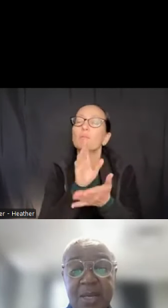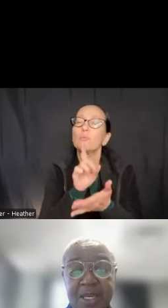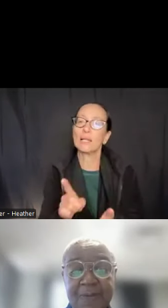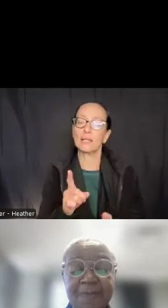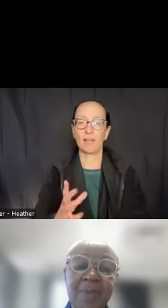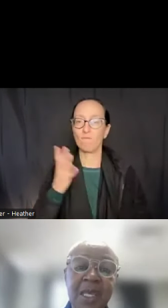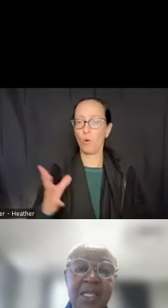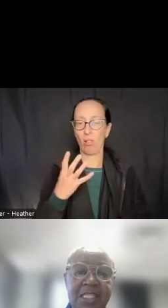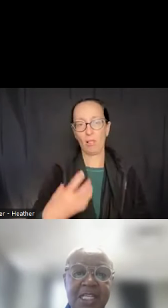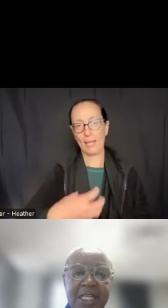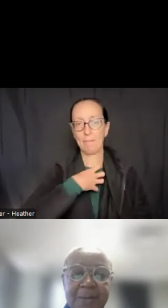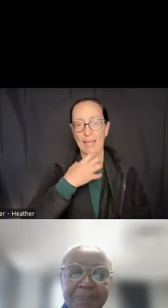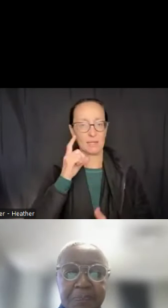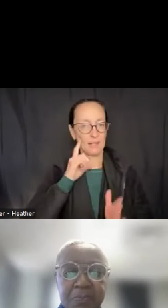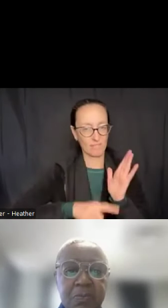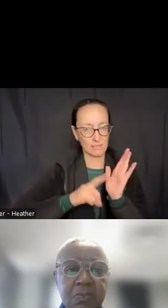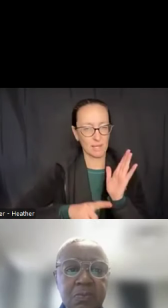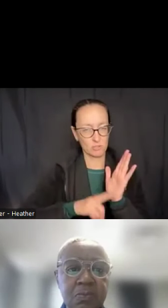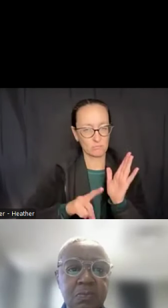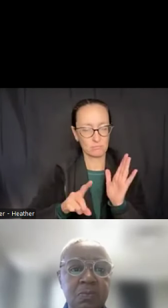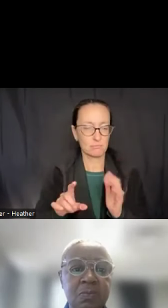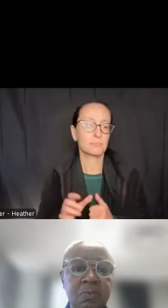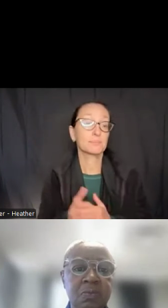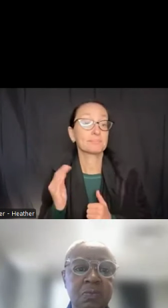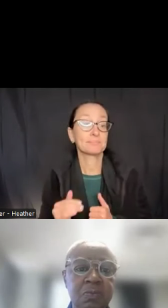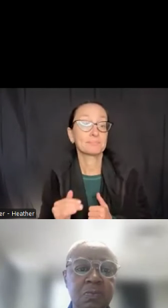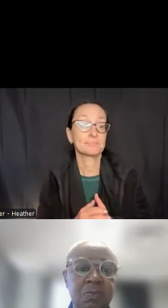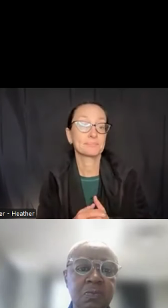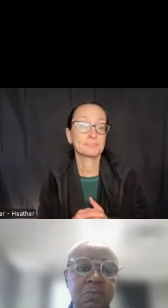investigation type thing. Next slide.